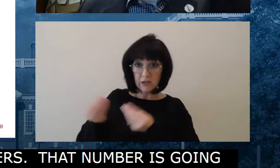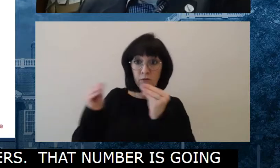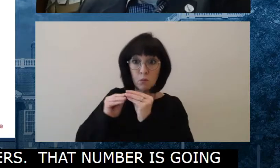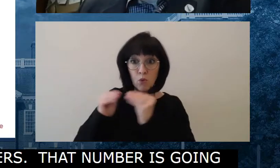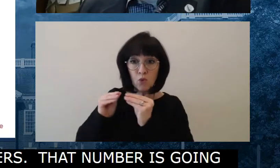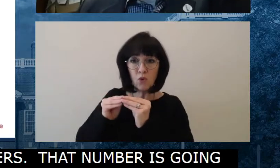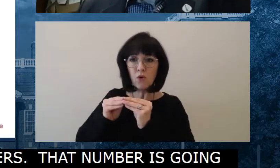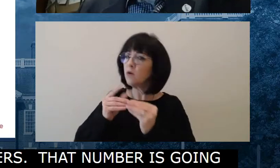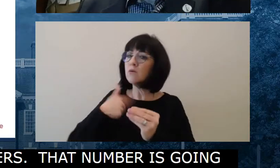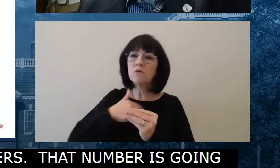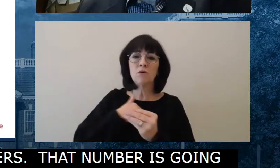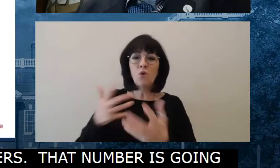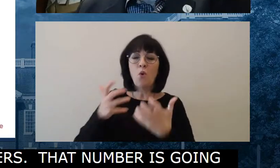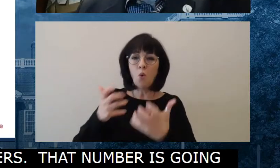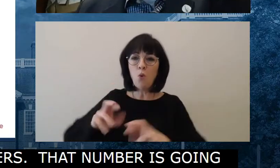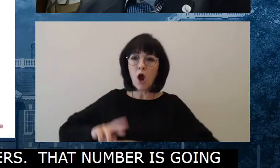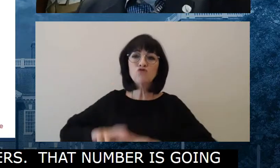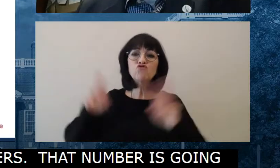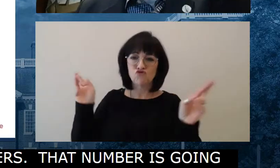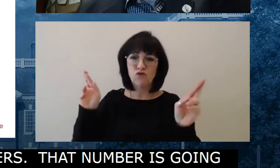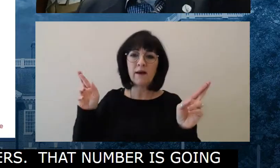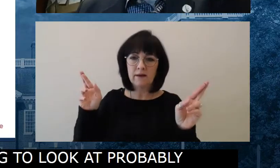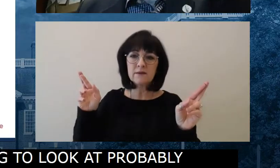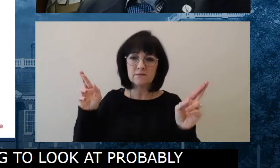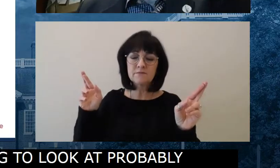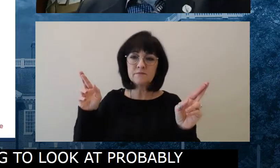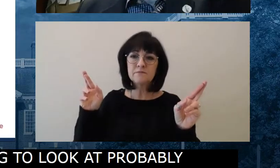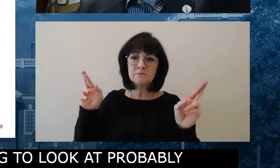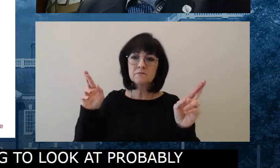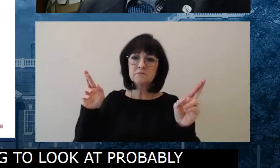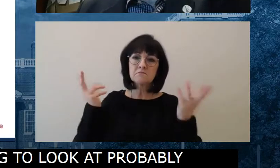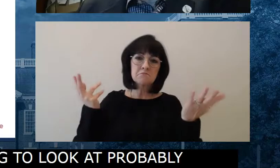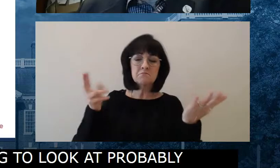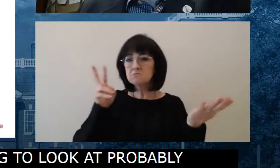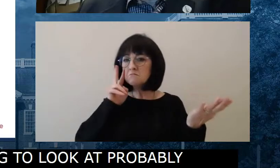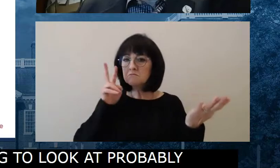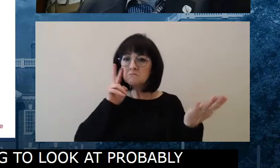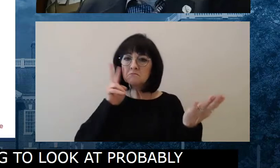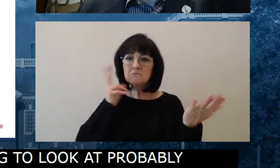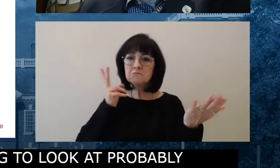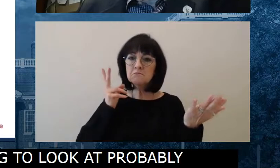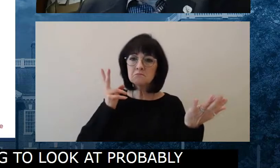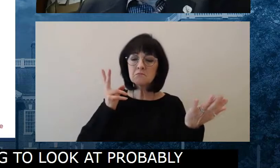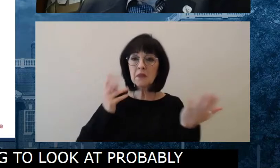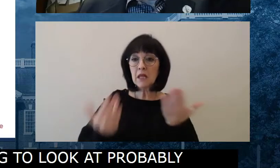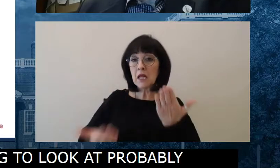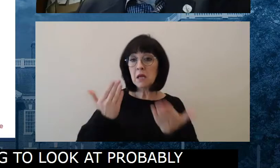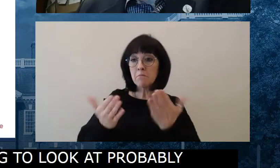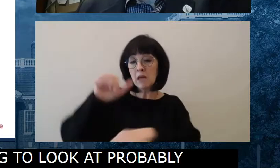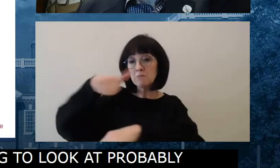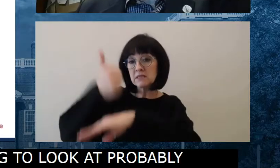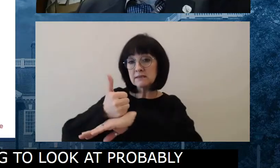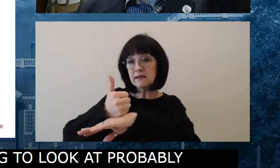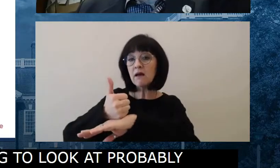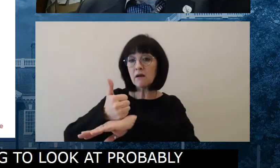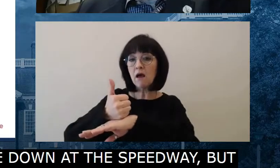as large as we've done down at the Speedway, but we'll look at sites up in Newcastle County and down in Sussex County as well. There'll be a